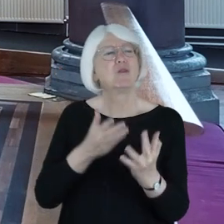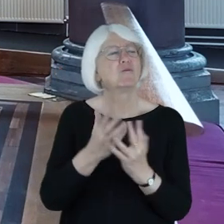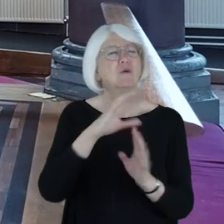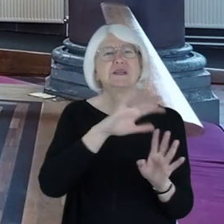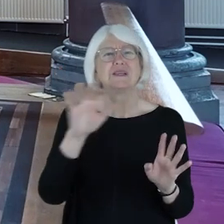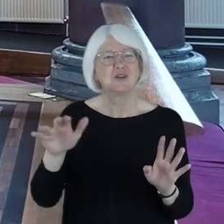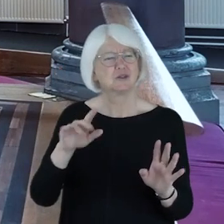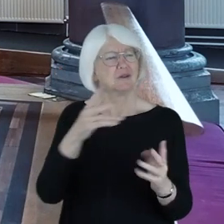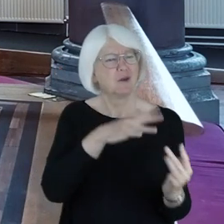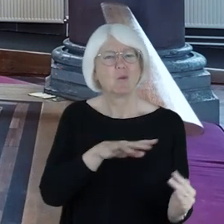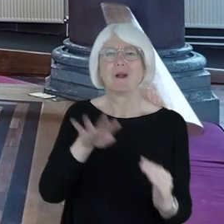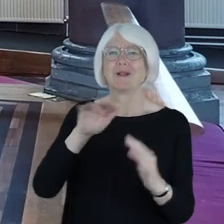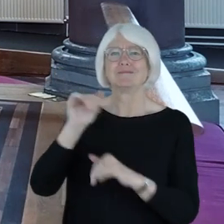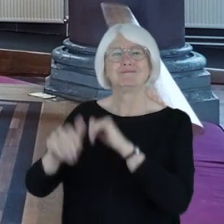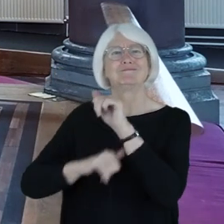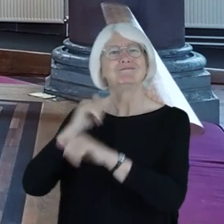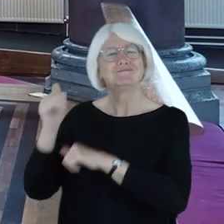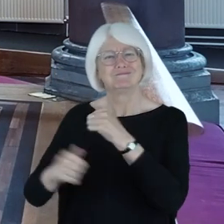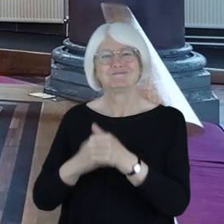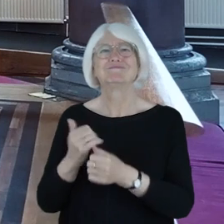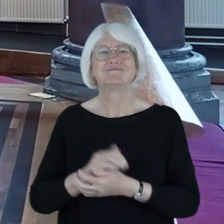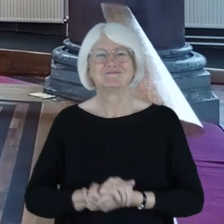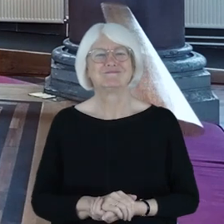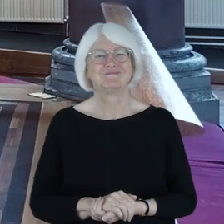nations. I will be exalted in the earth.